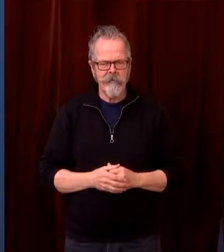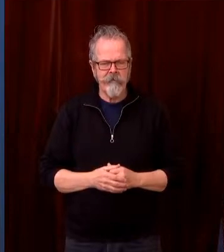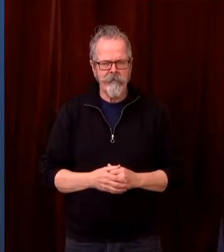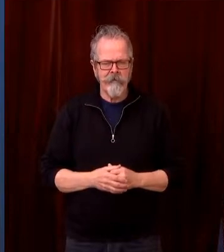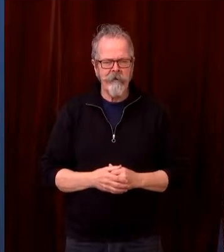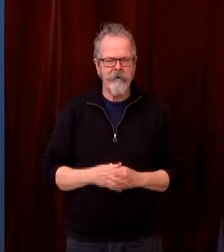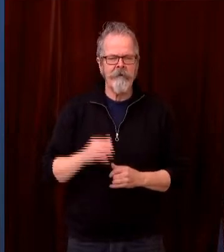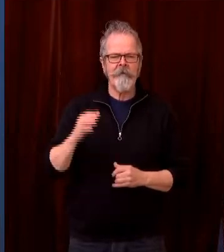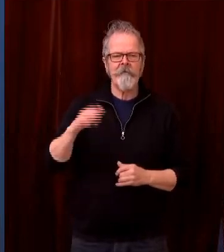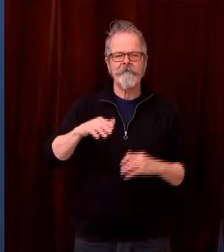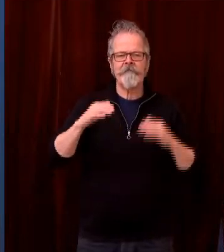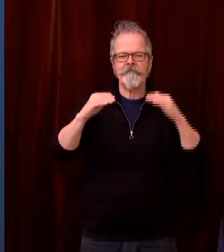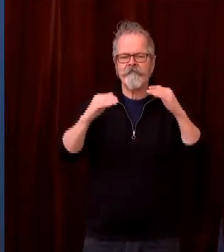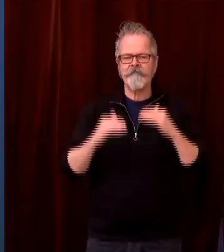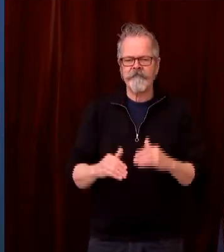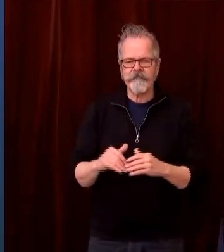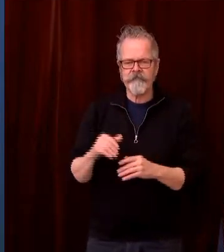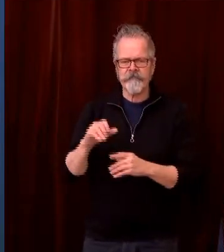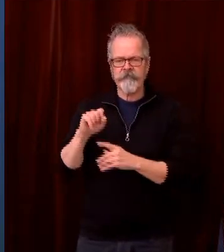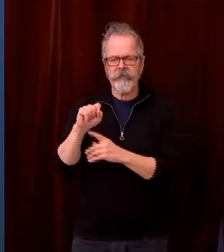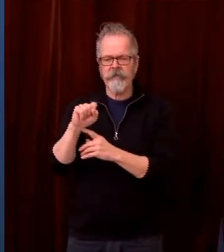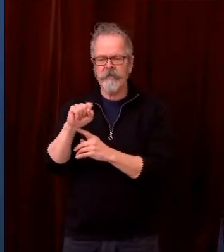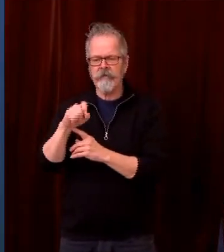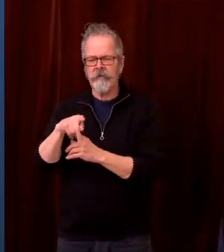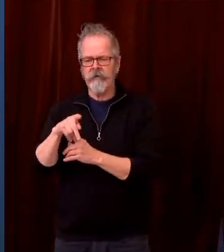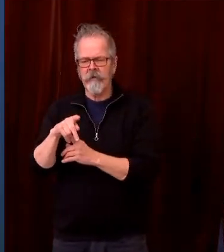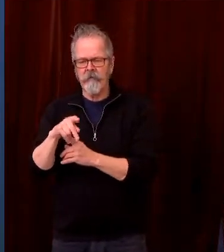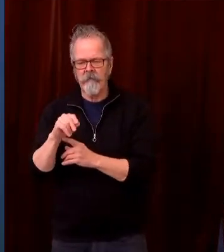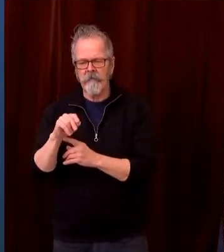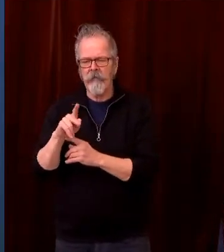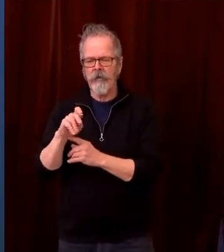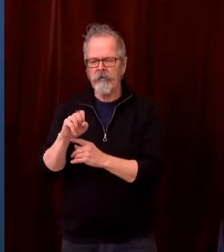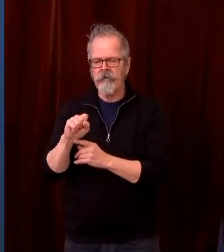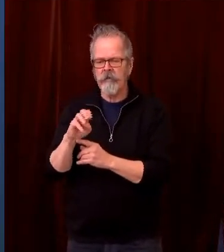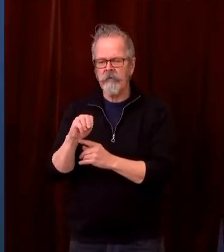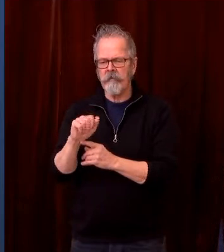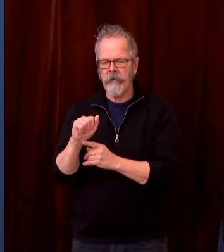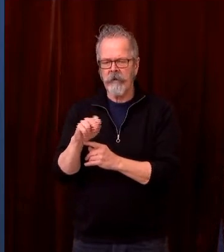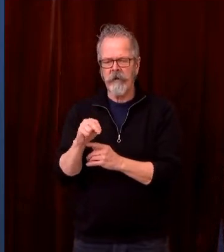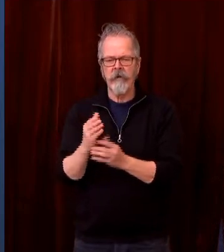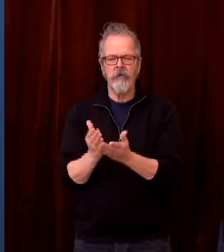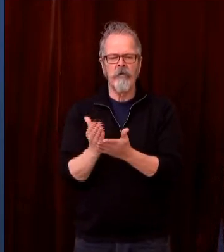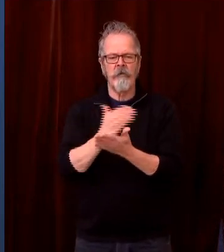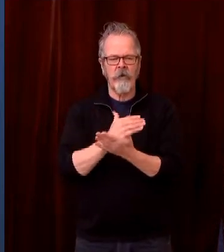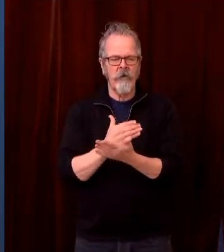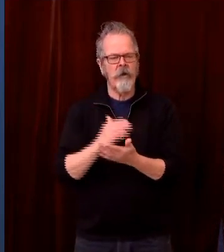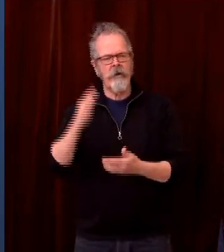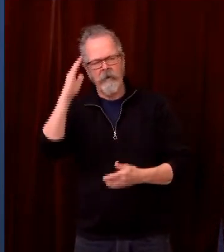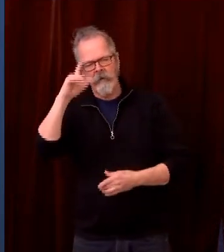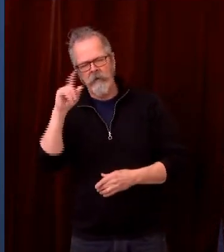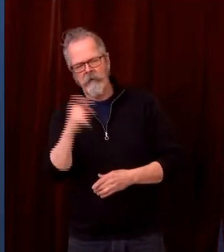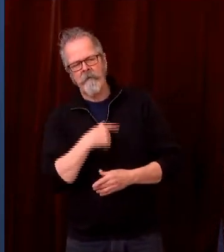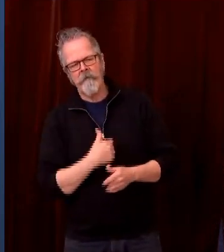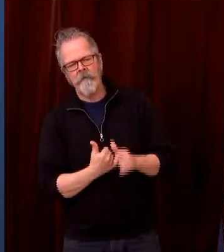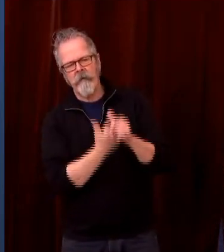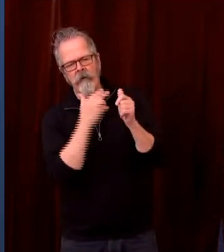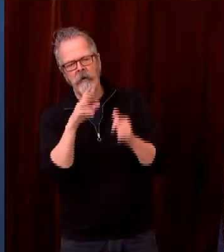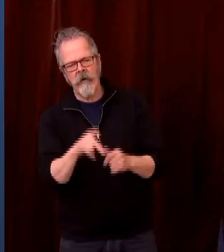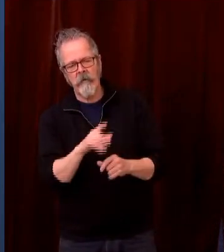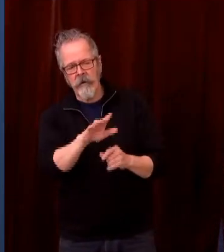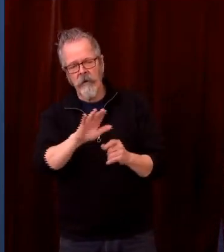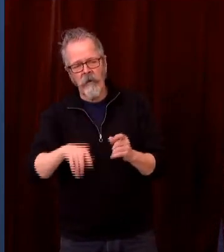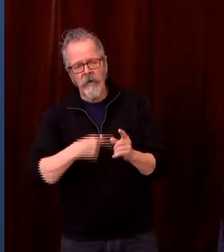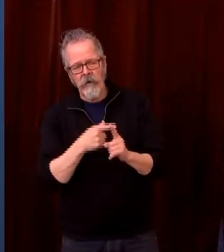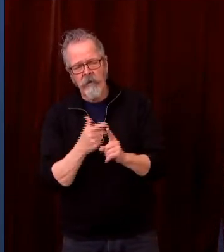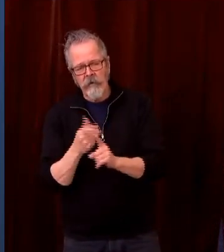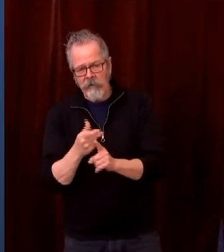Hi, Governor. This is kind of a follow-up to Sarah's question, so it might be for Michelle as well. But I just saw that the